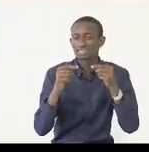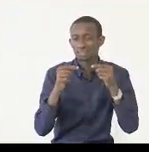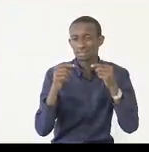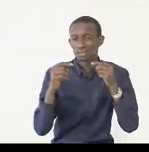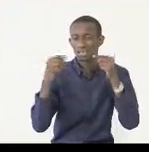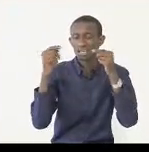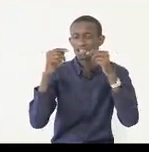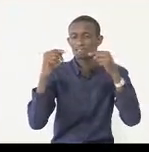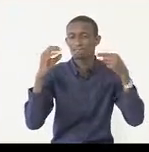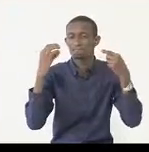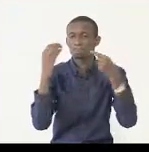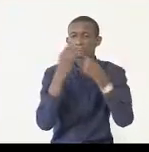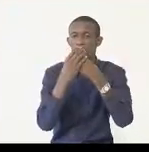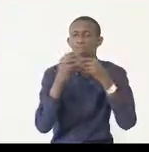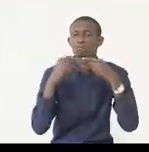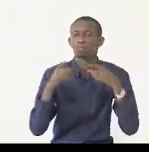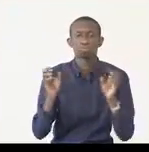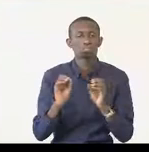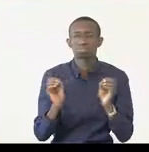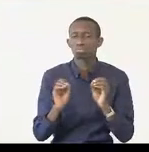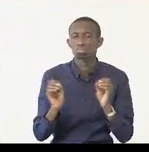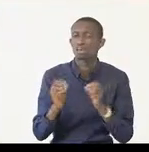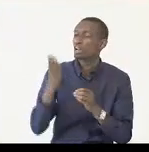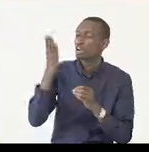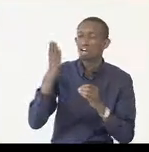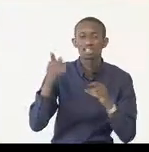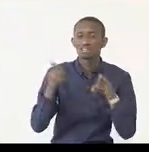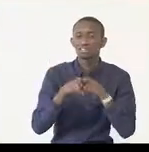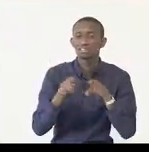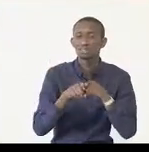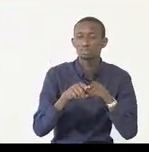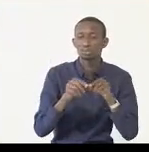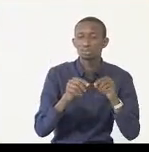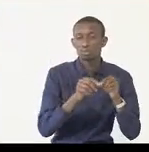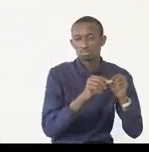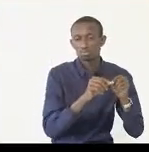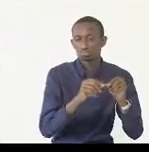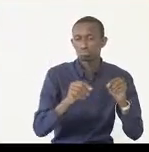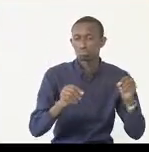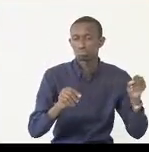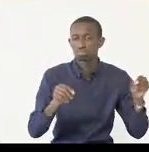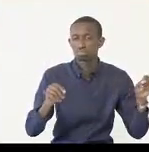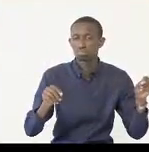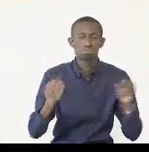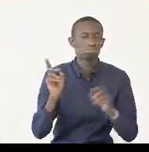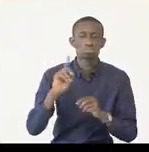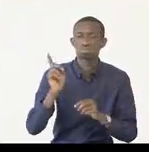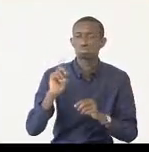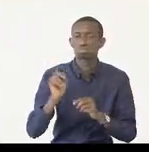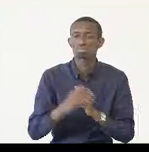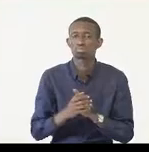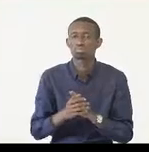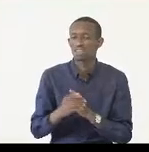the same line. But these two here, they are not at the same line. And what we have there, it is the point of